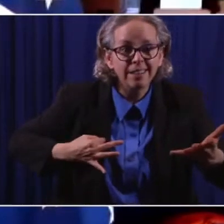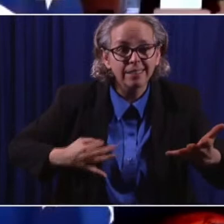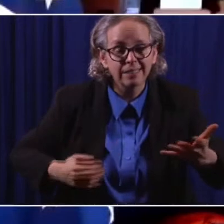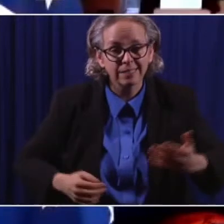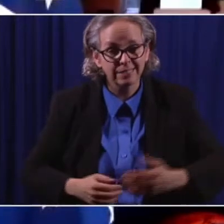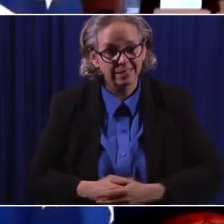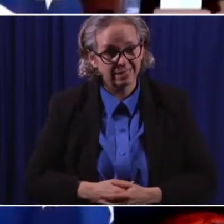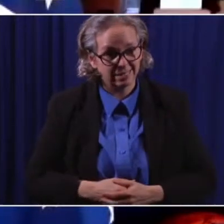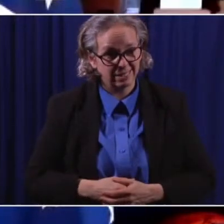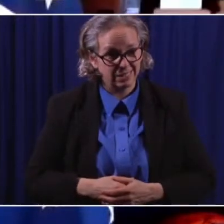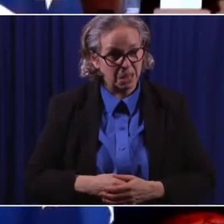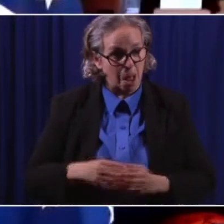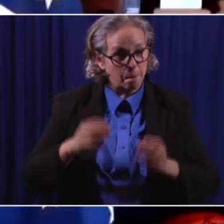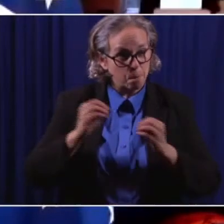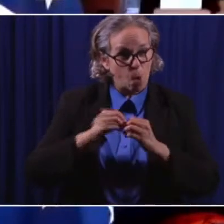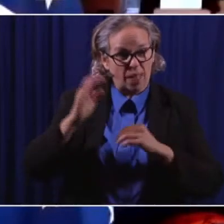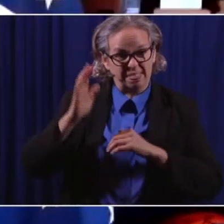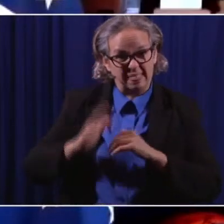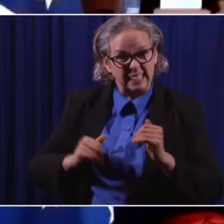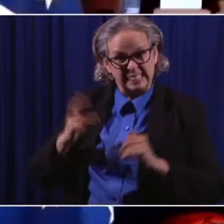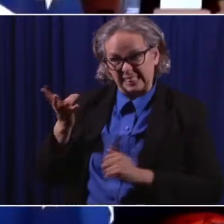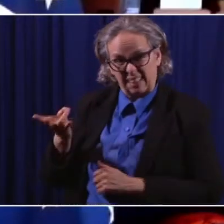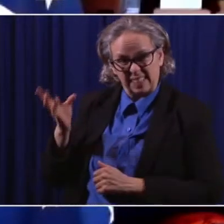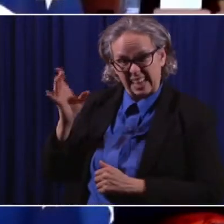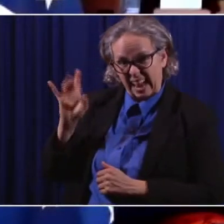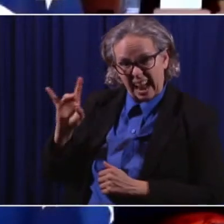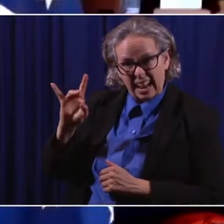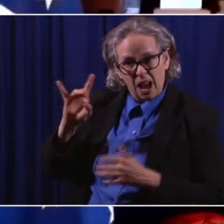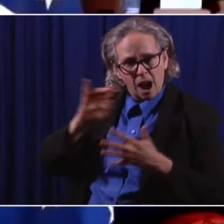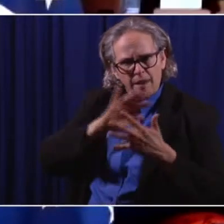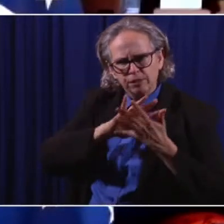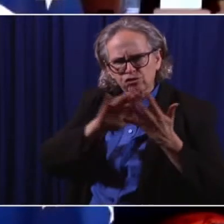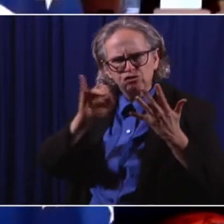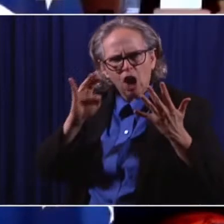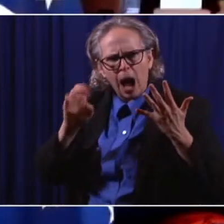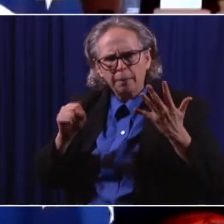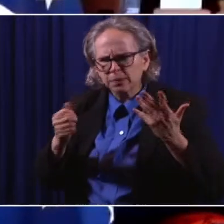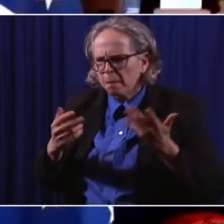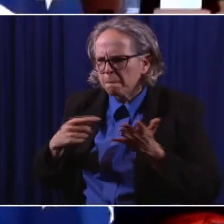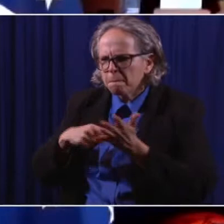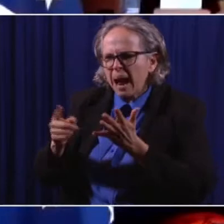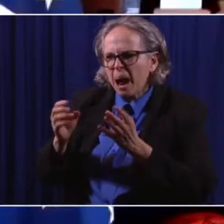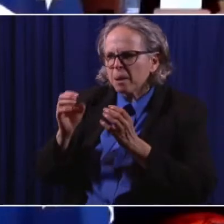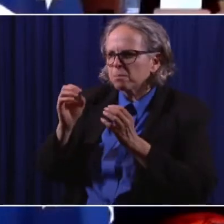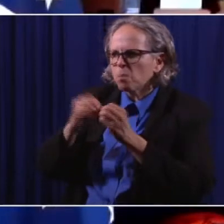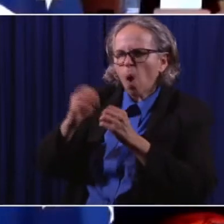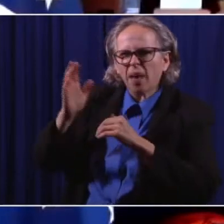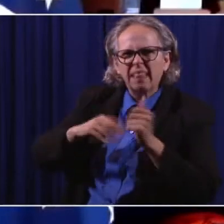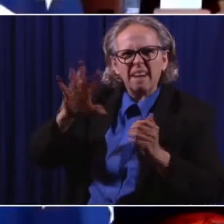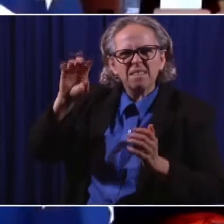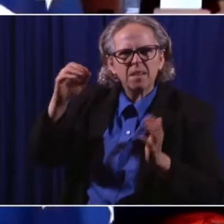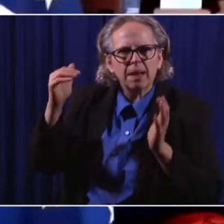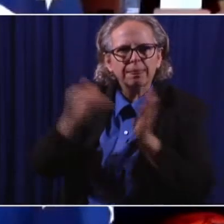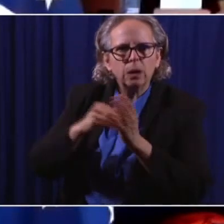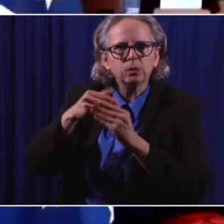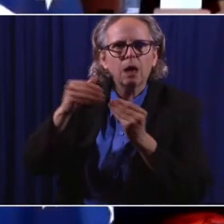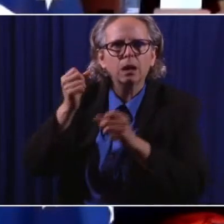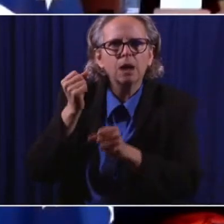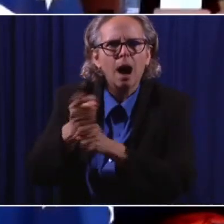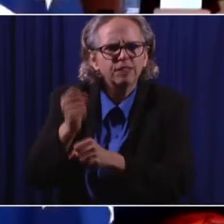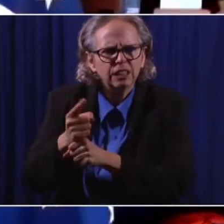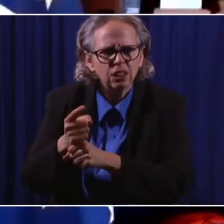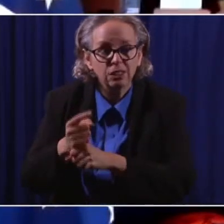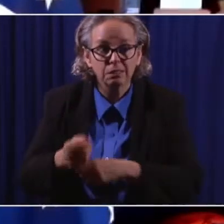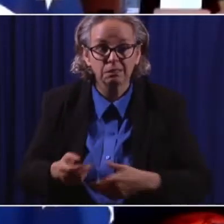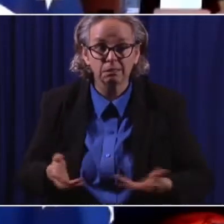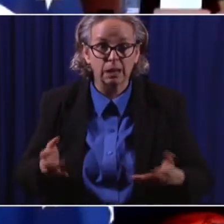than 78,000 jobs pay $50,000 a year or more. There are also internships. I like to highlight this because I know people are